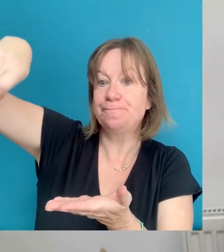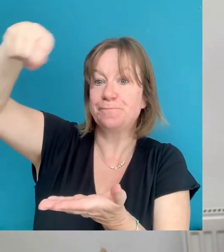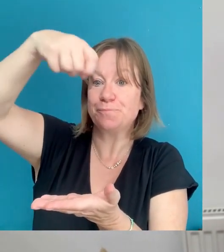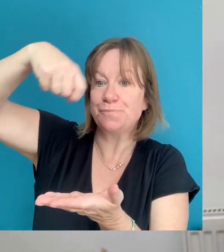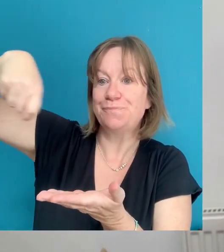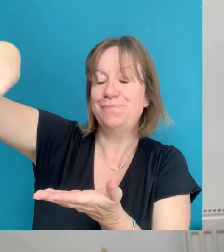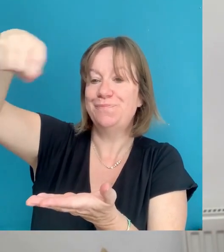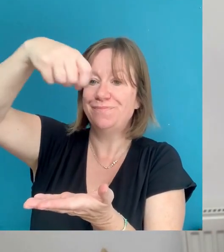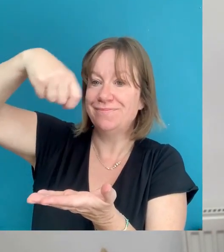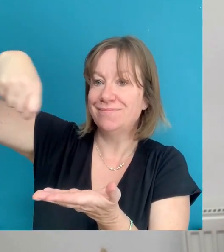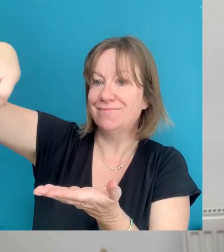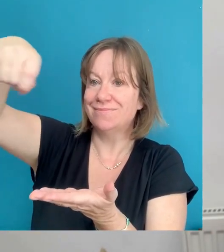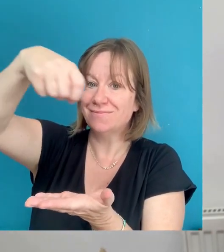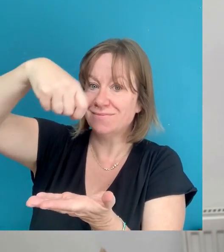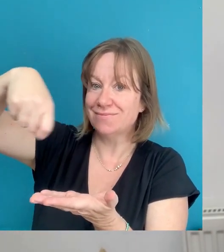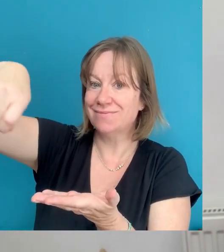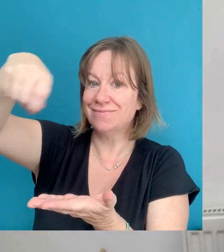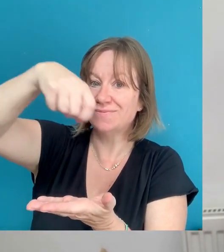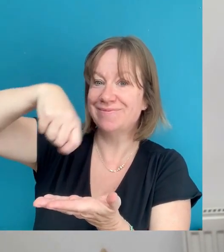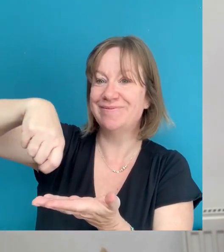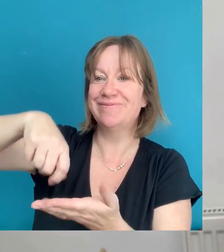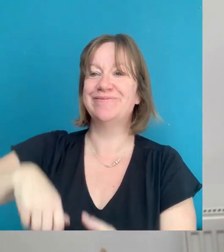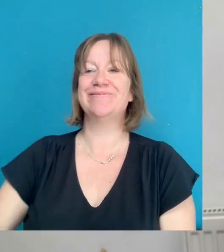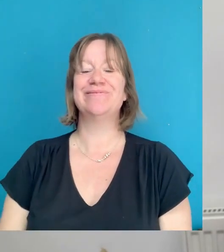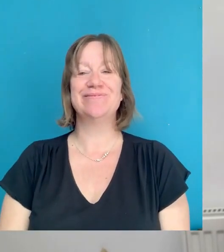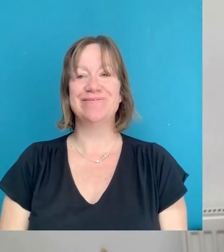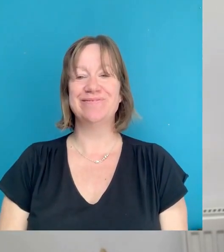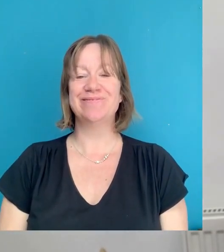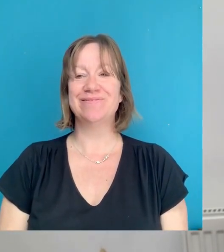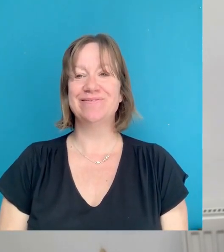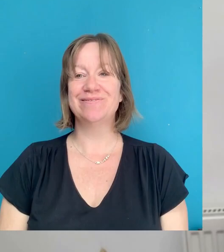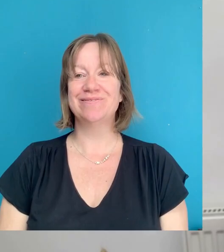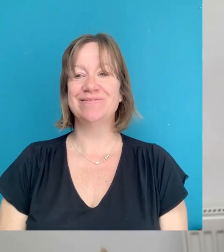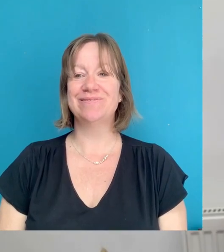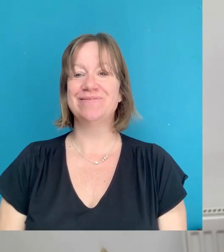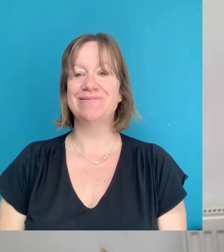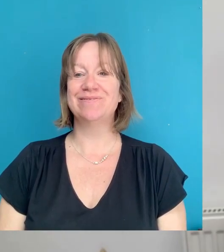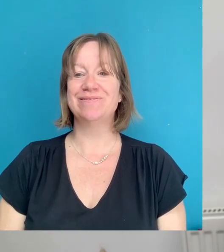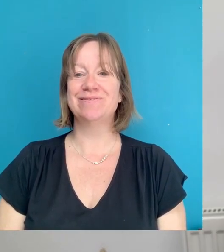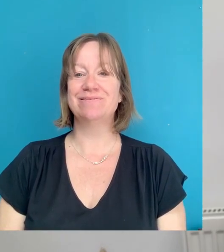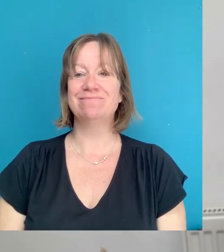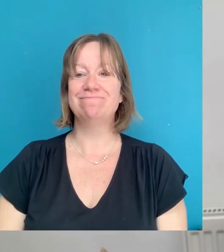And that noise is me turning the printing press.